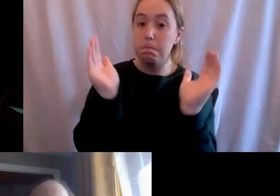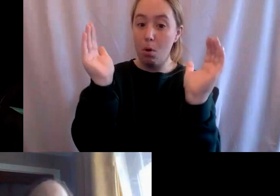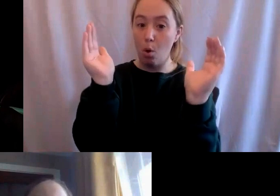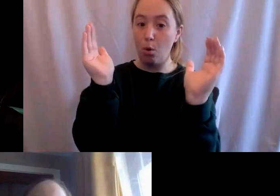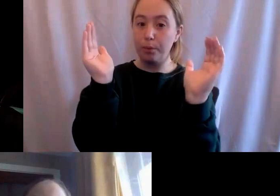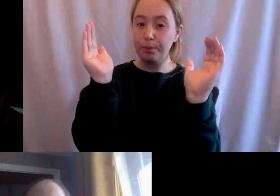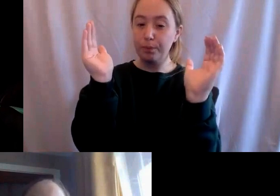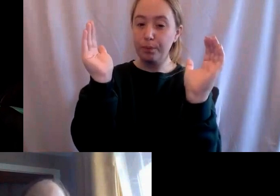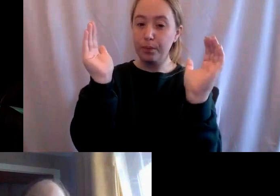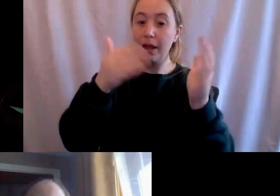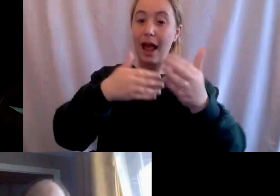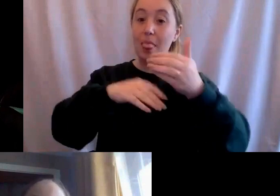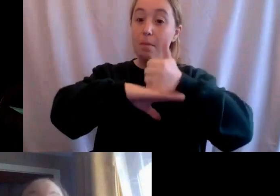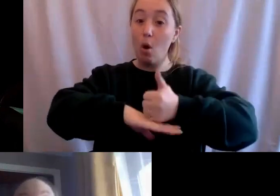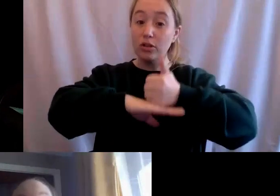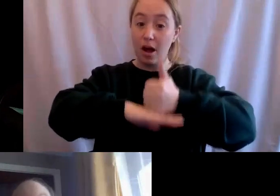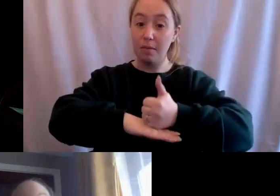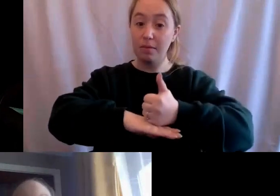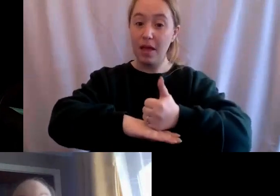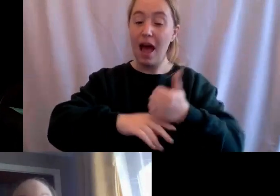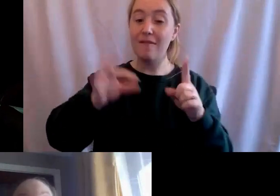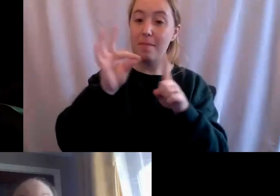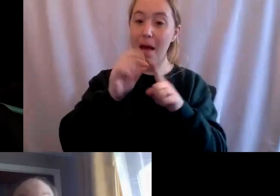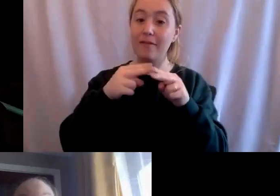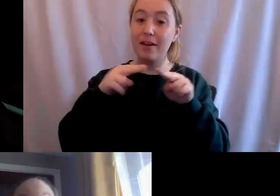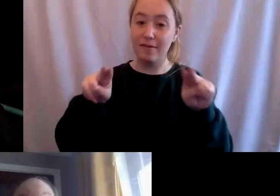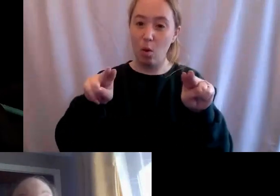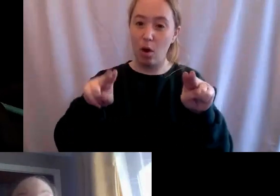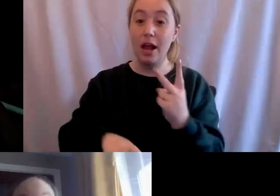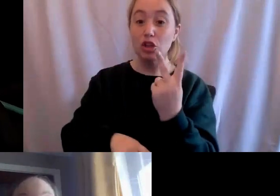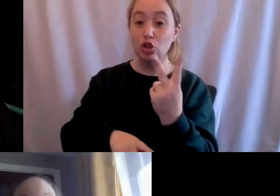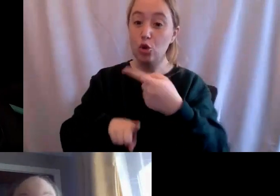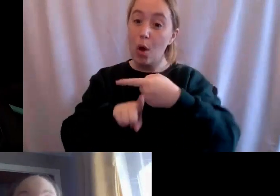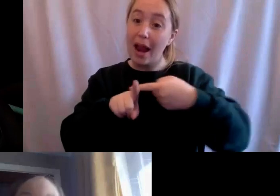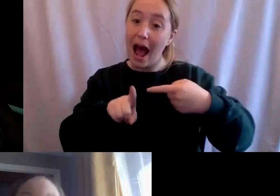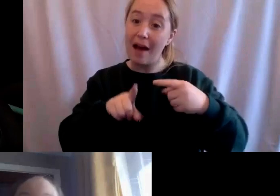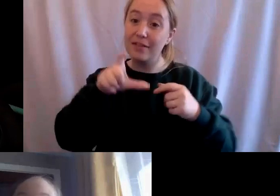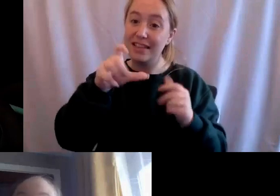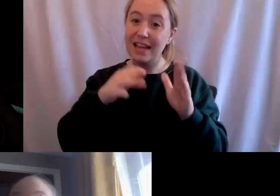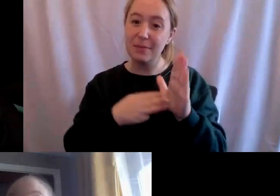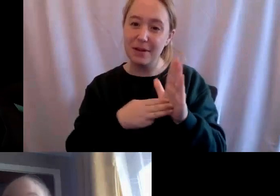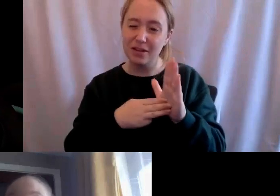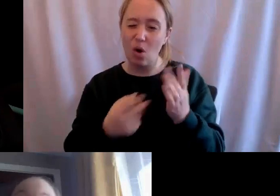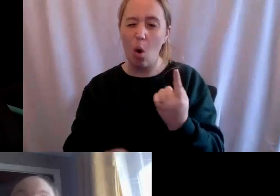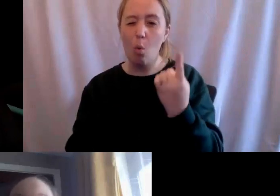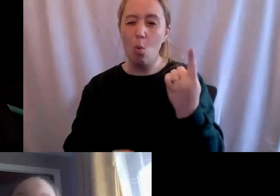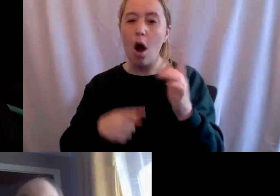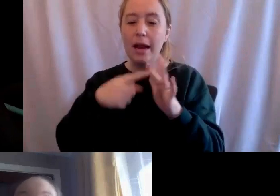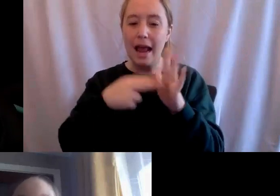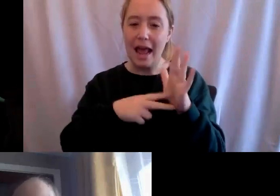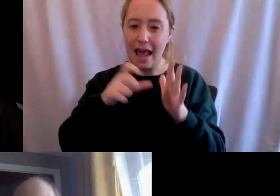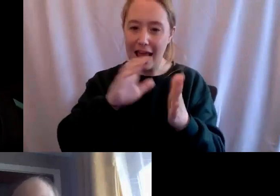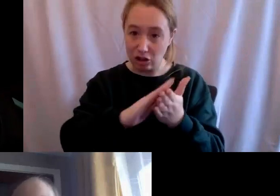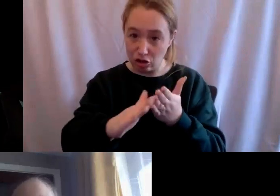layer of pelvic floor at the bottom. It's about 2.5 centimeters or a traditional inch thick and is about